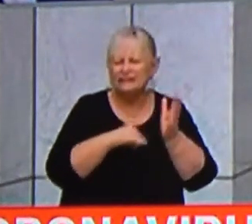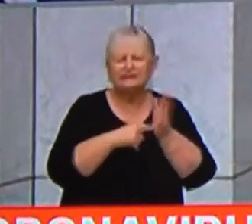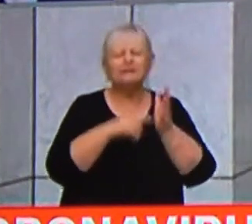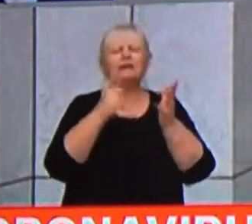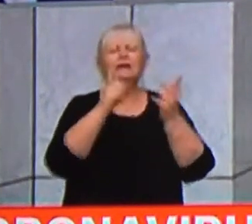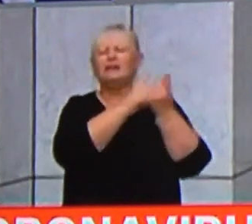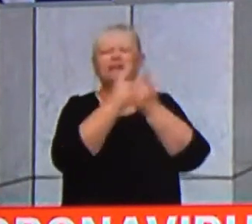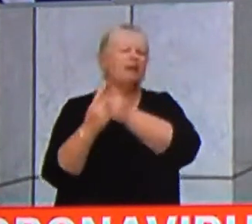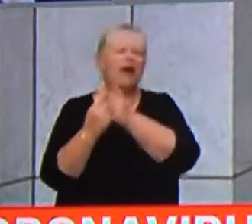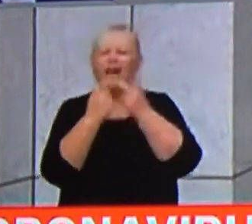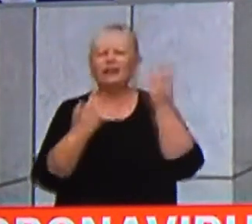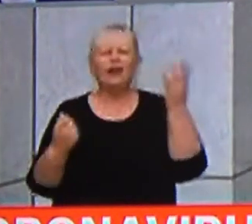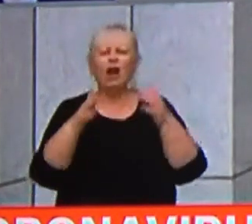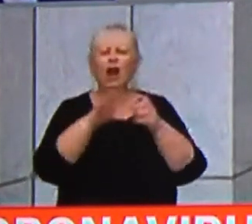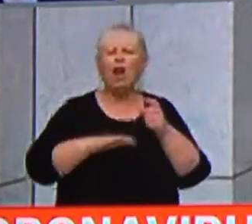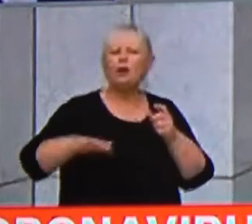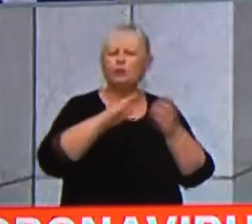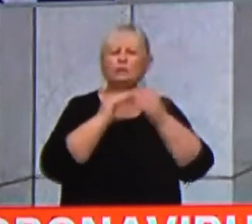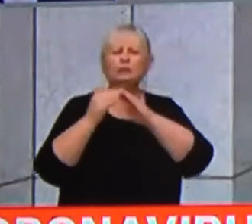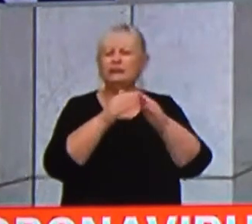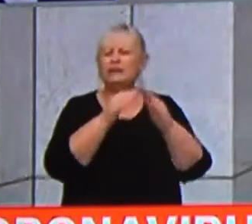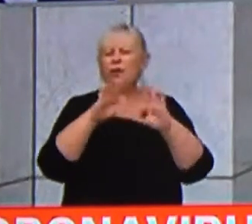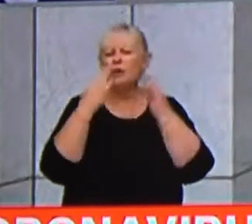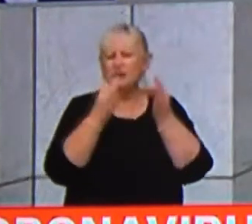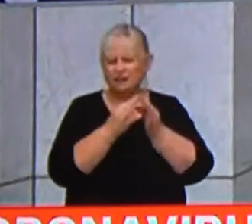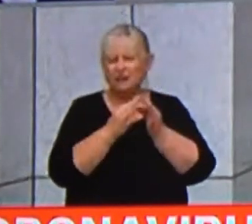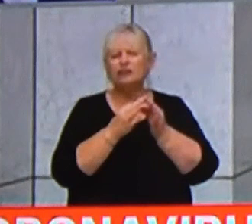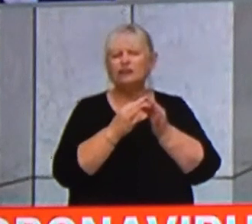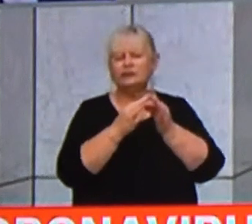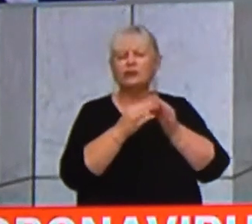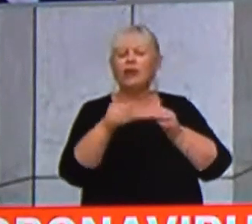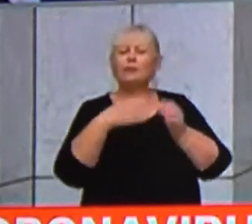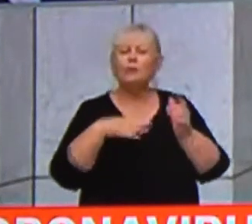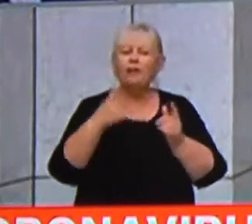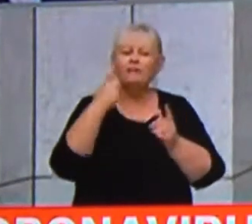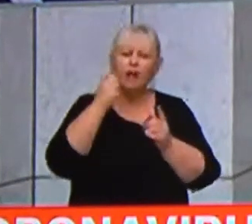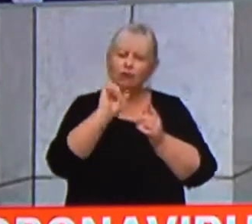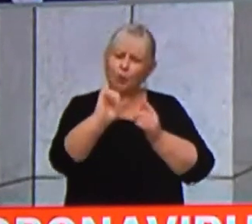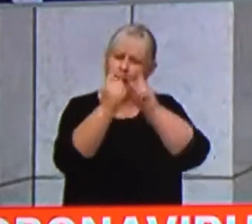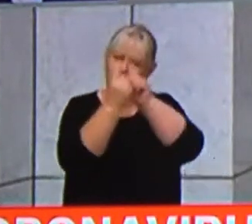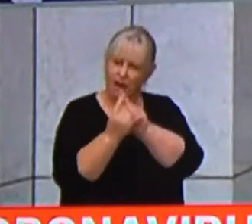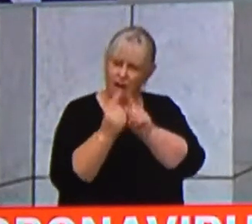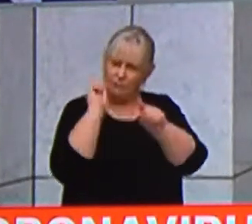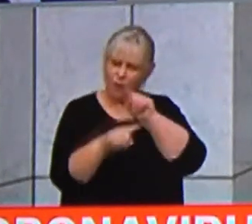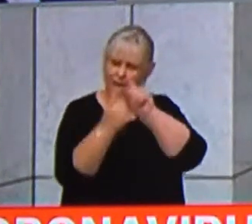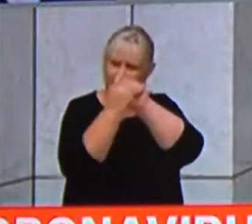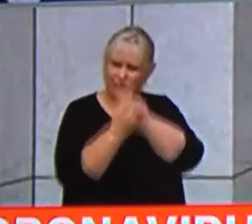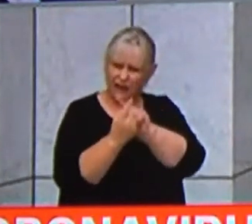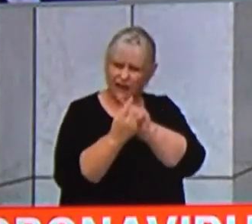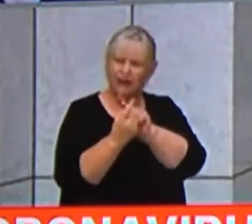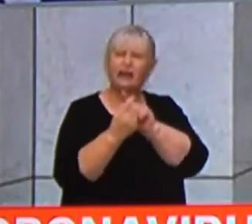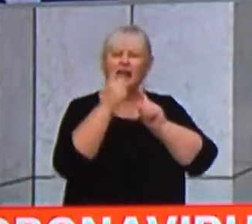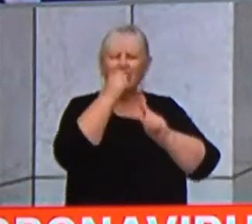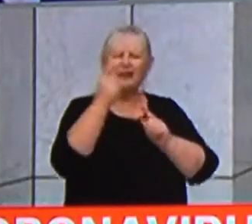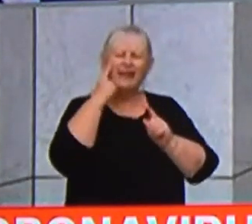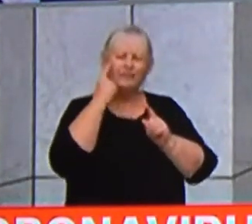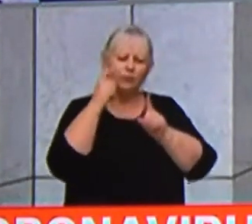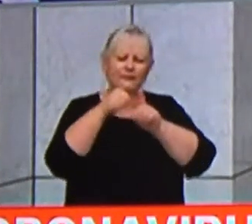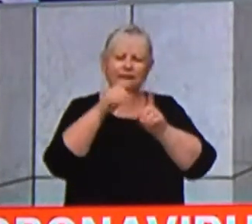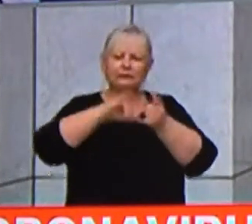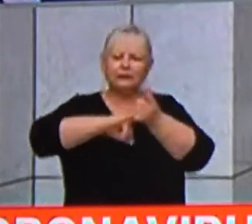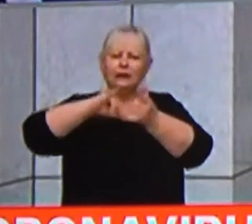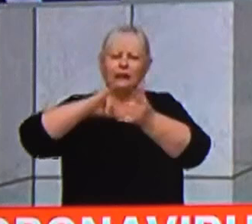the coronavirus. I can also say that on the App Store, the Apple App Store, the coronavirus app you can now download.